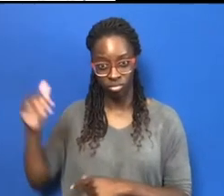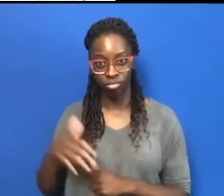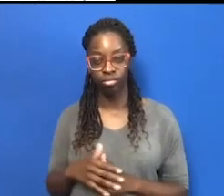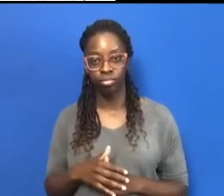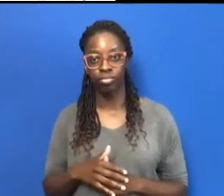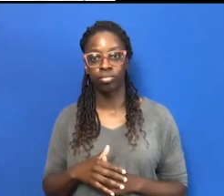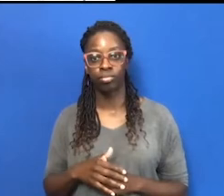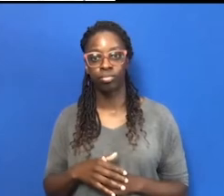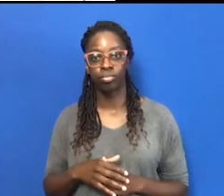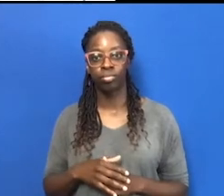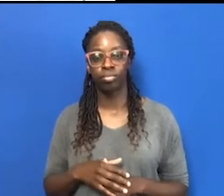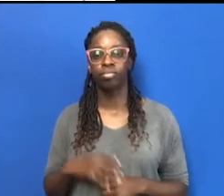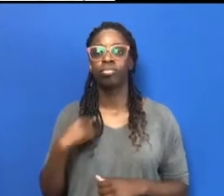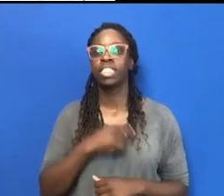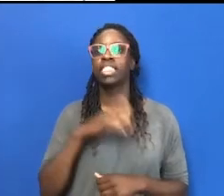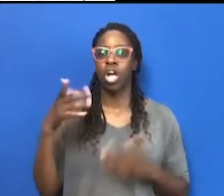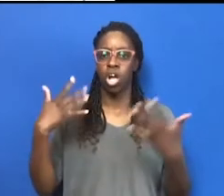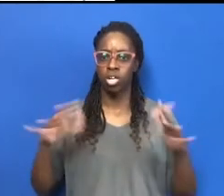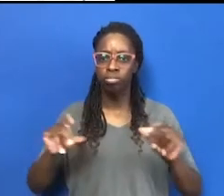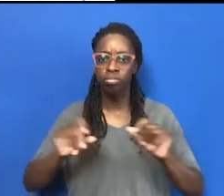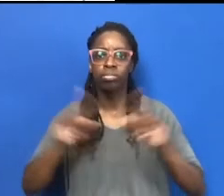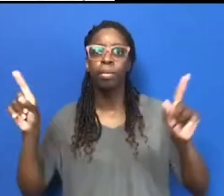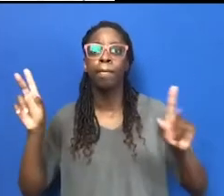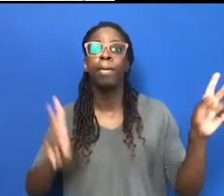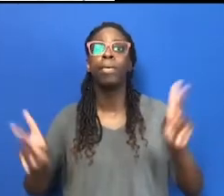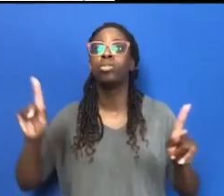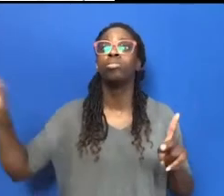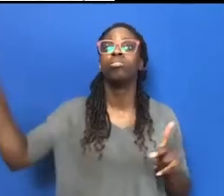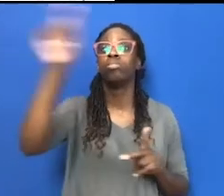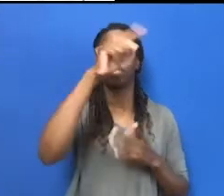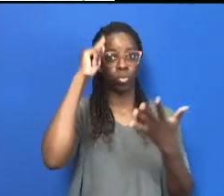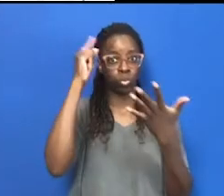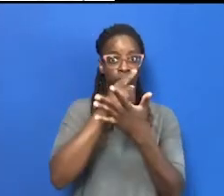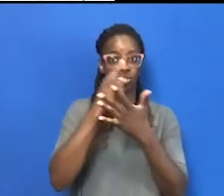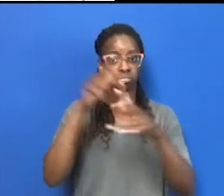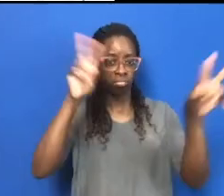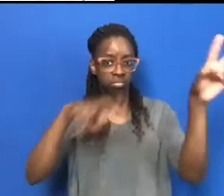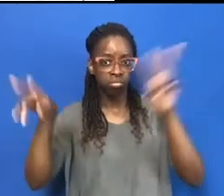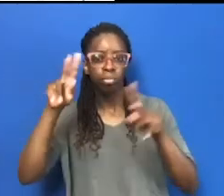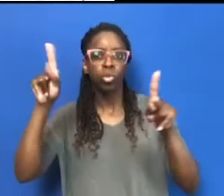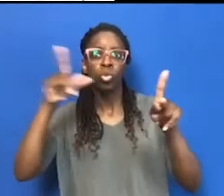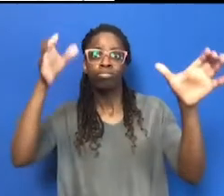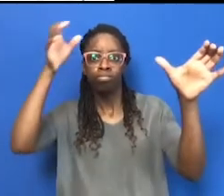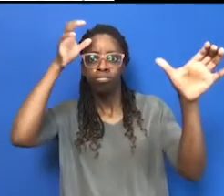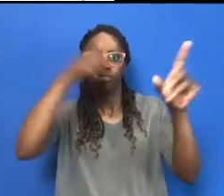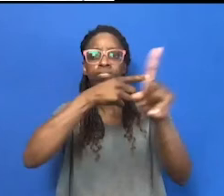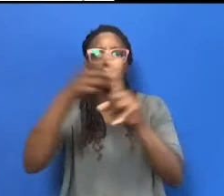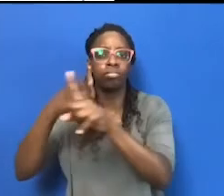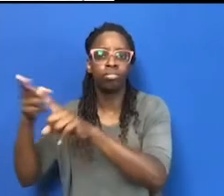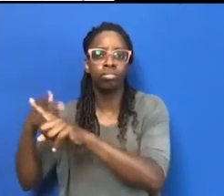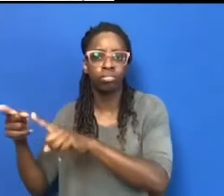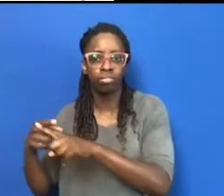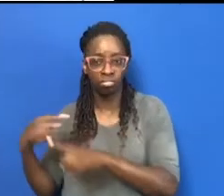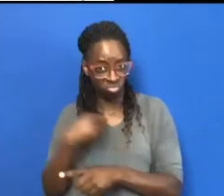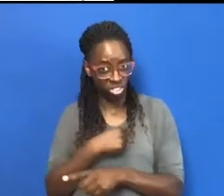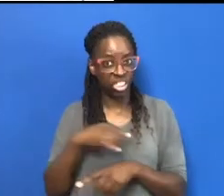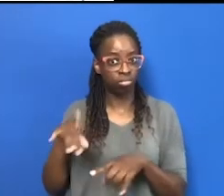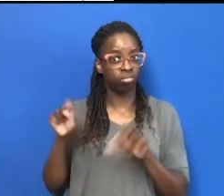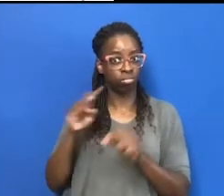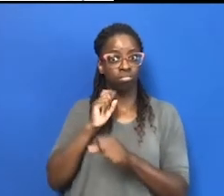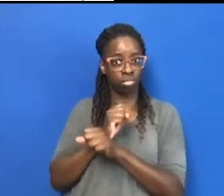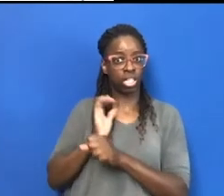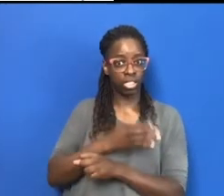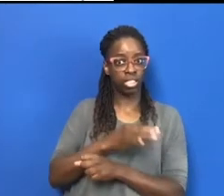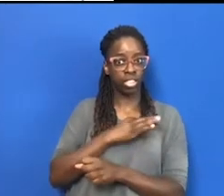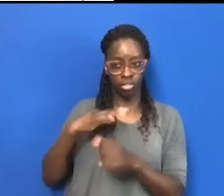the field for 2 rounds of review. We hold regular staff meetings to discuss findings, new research